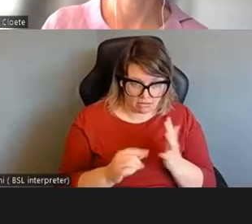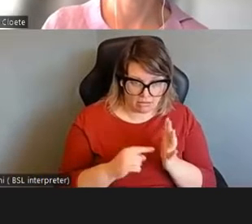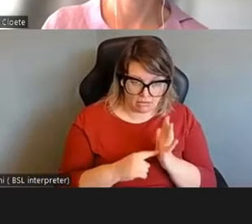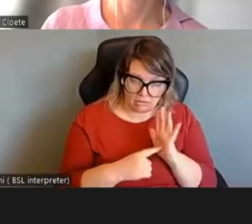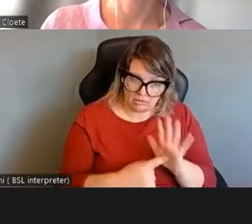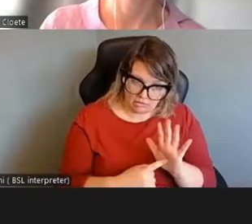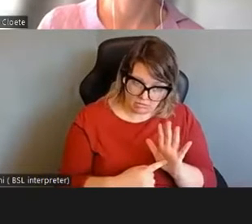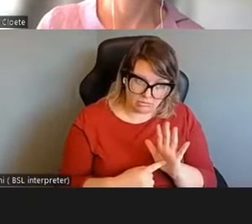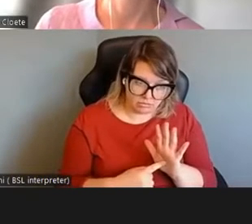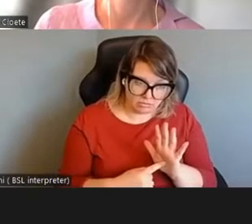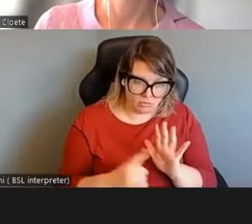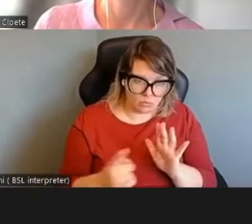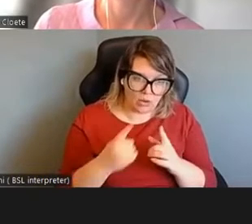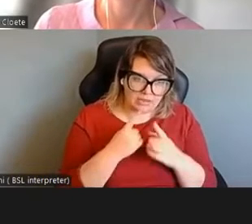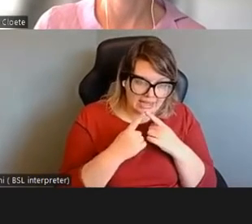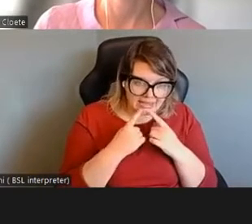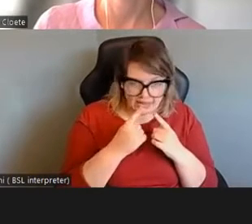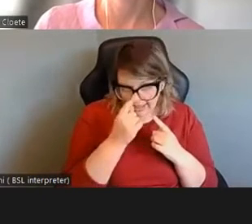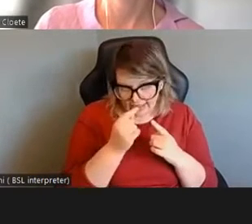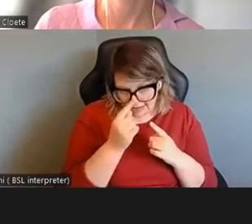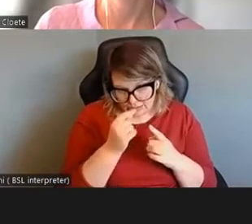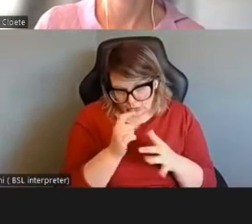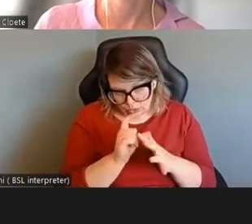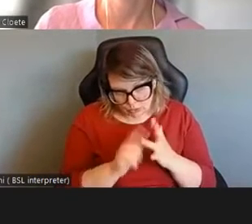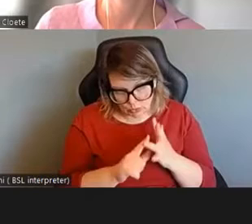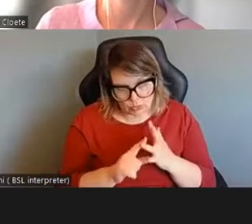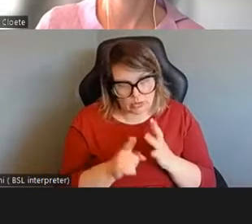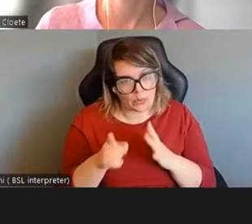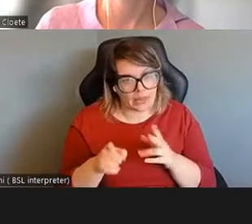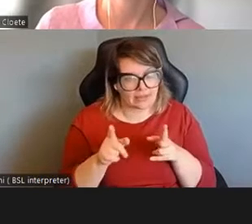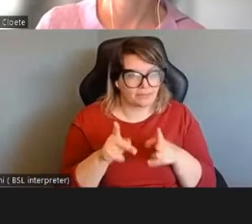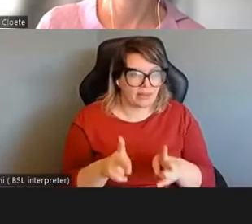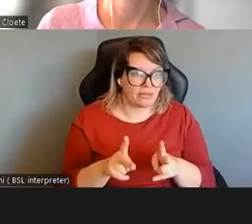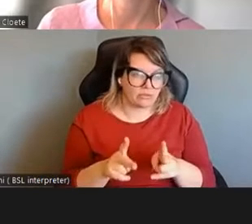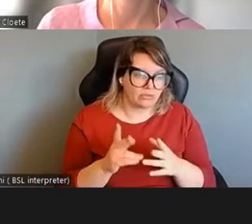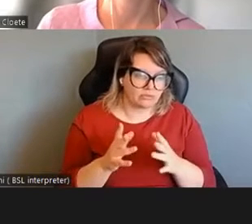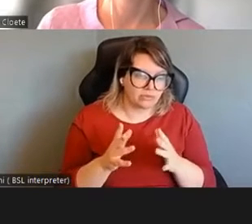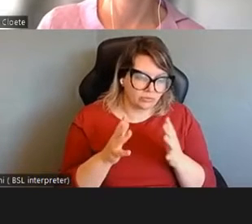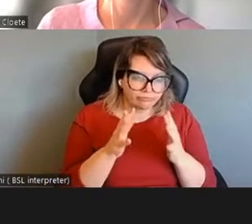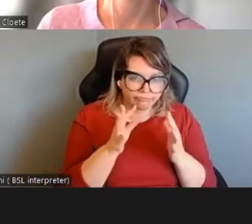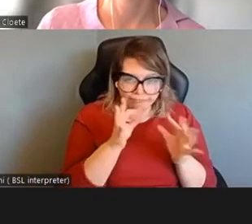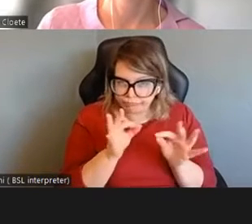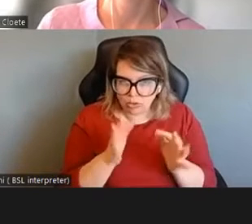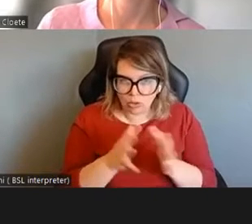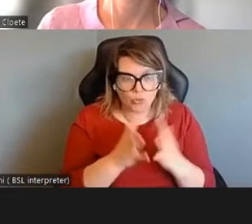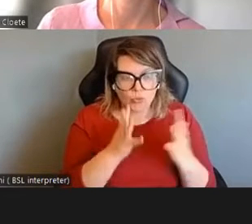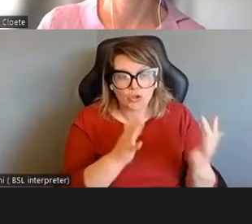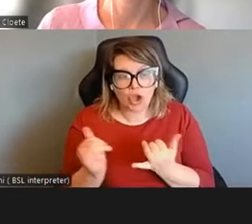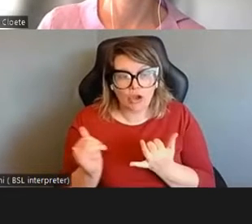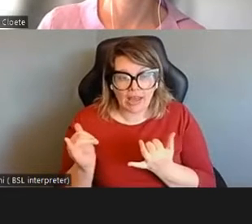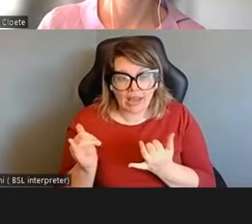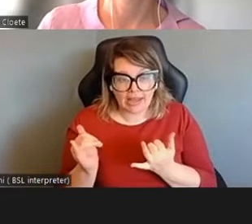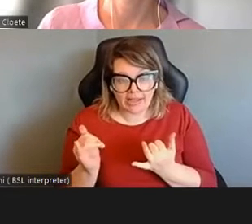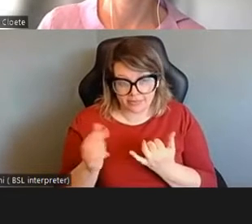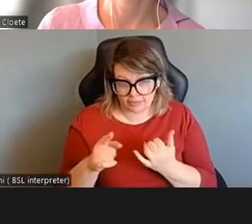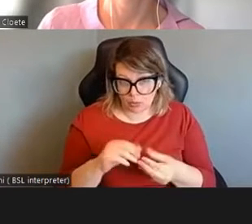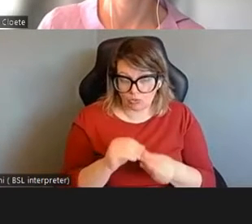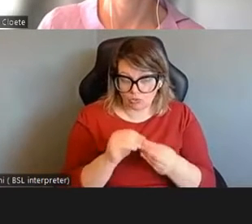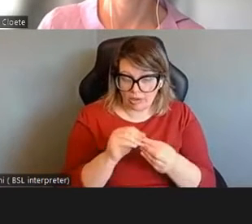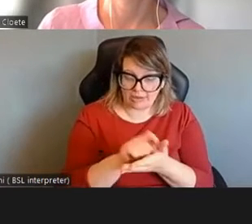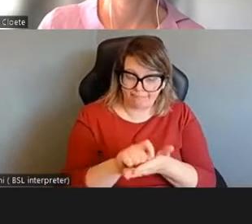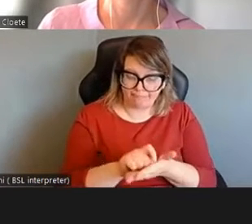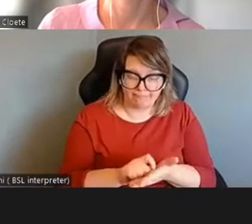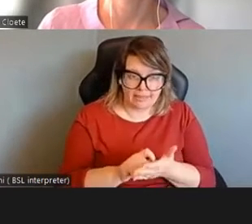quantitative data, and therefore that method is survey. And they develop manual surveys on